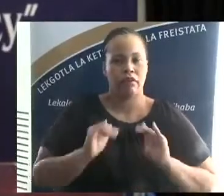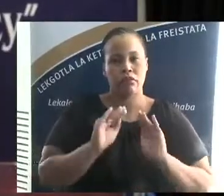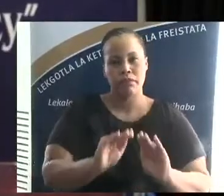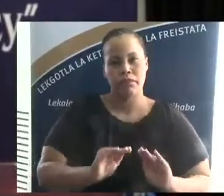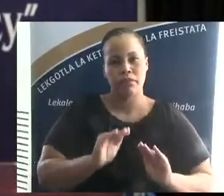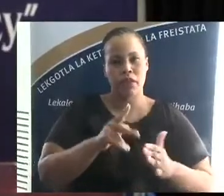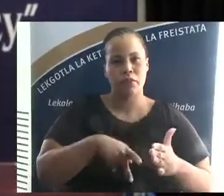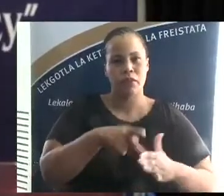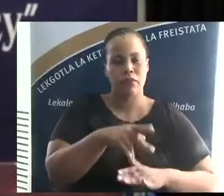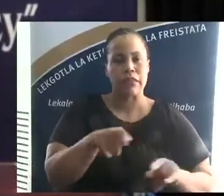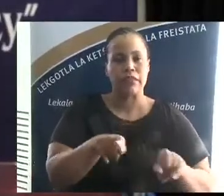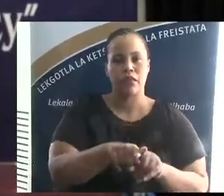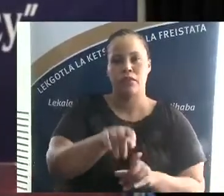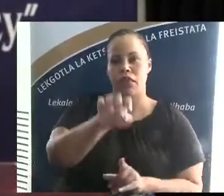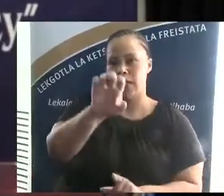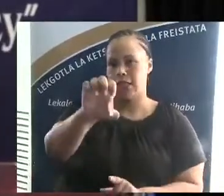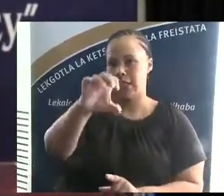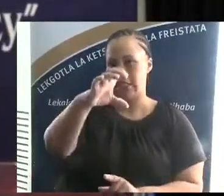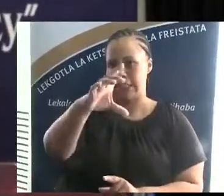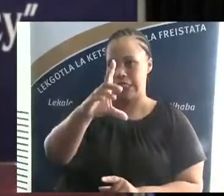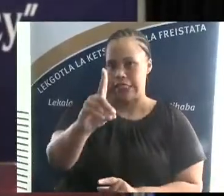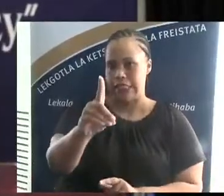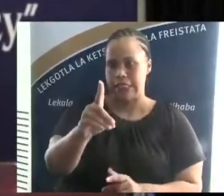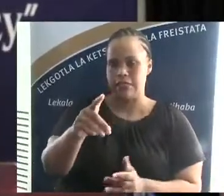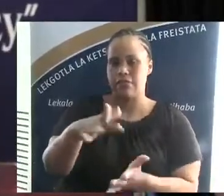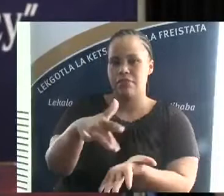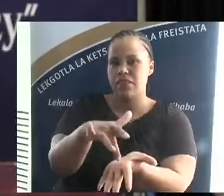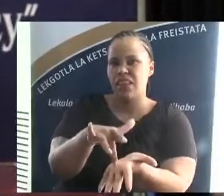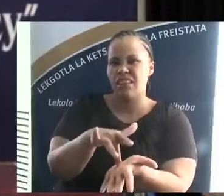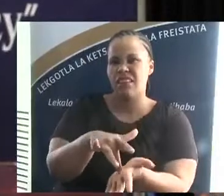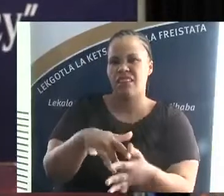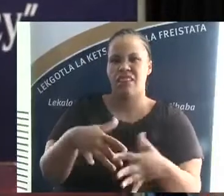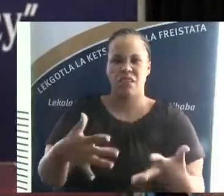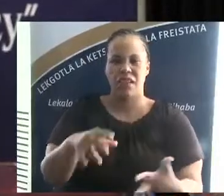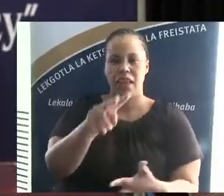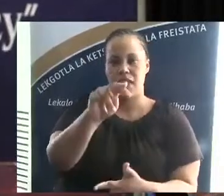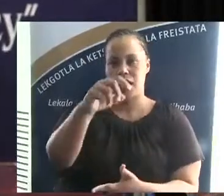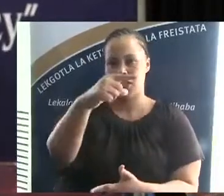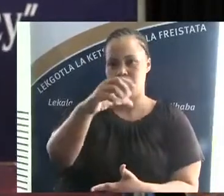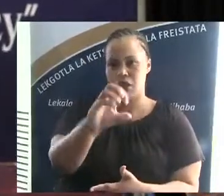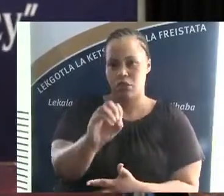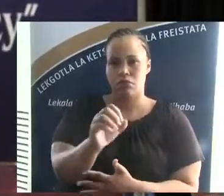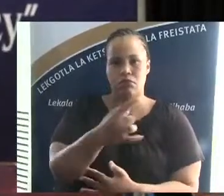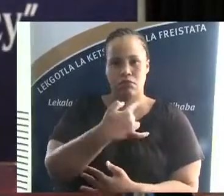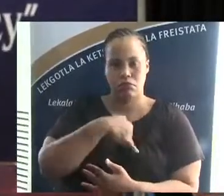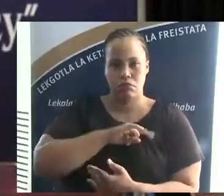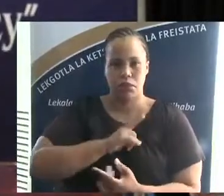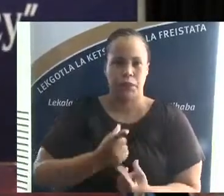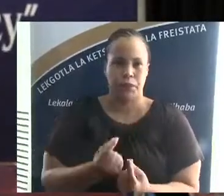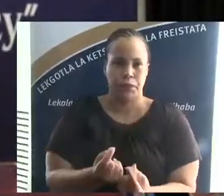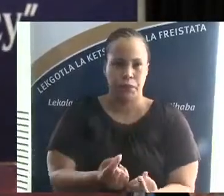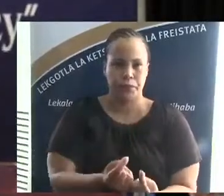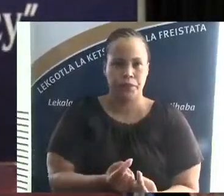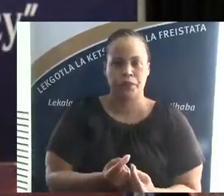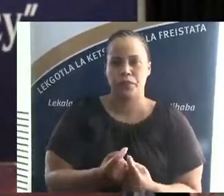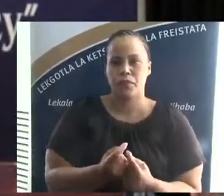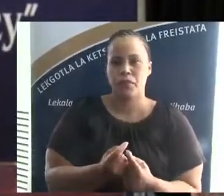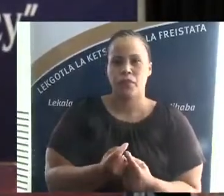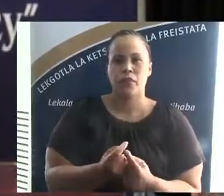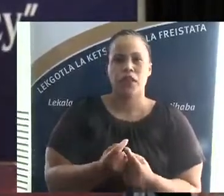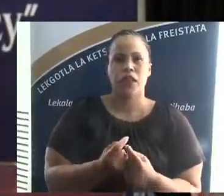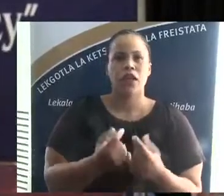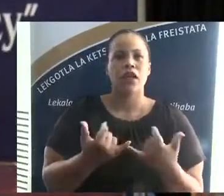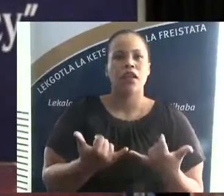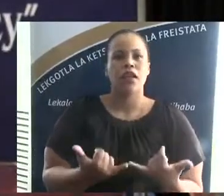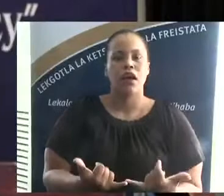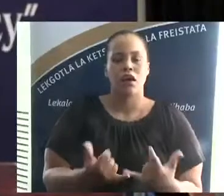programs such as early childhood centers and non-government organizations. Coming to the financial allocations, I'm